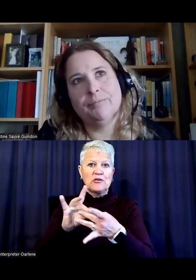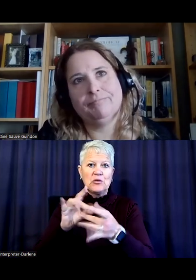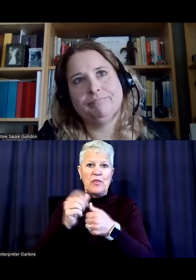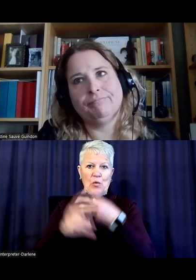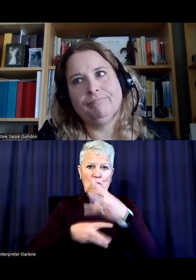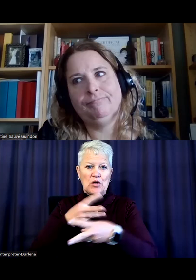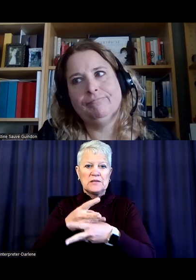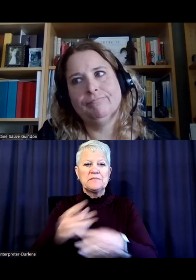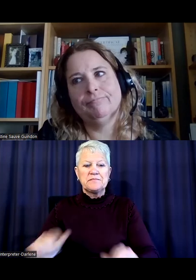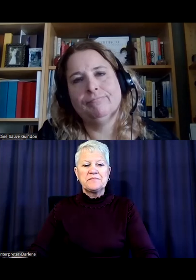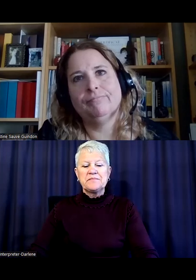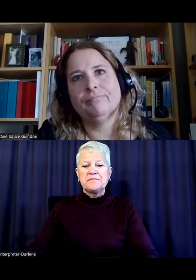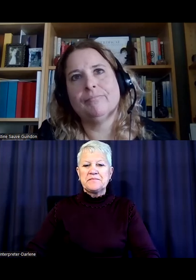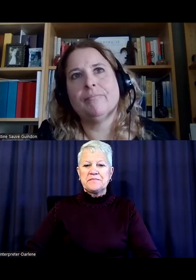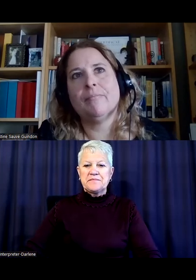world.